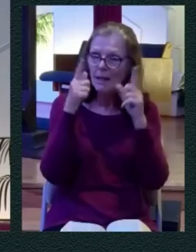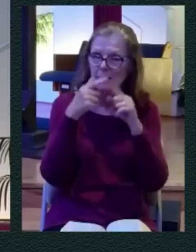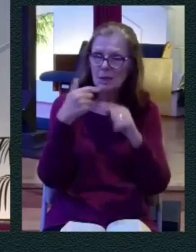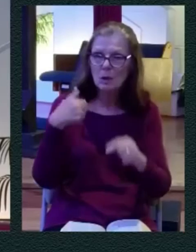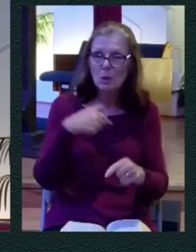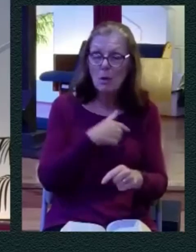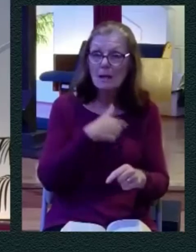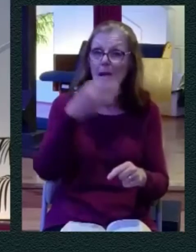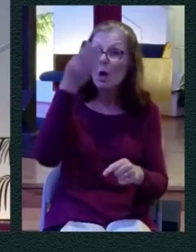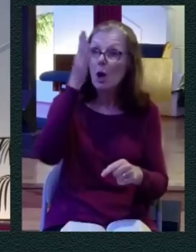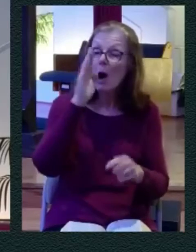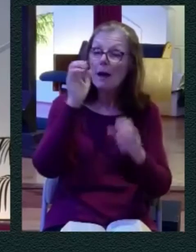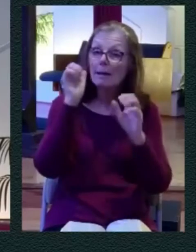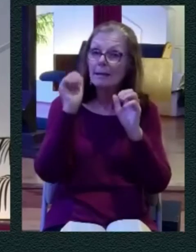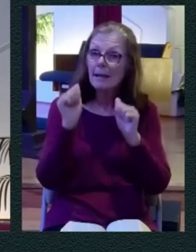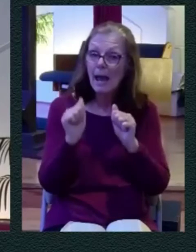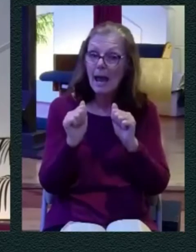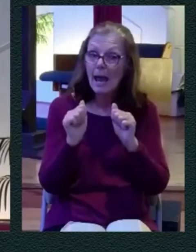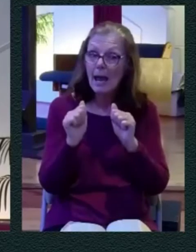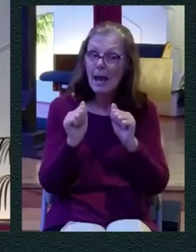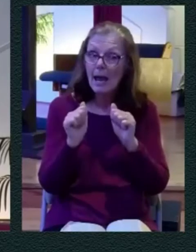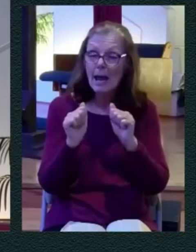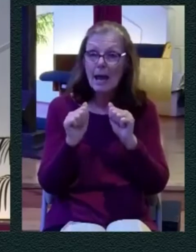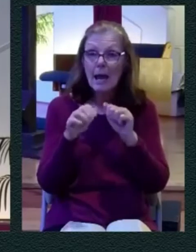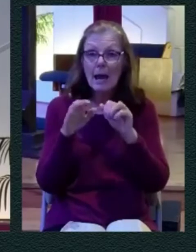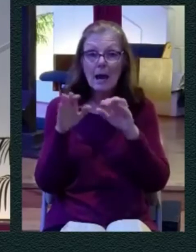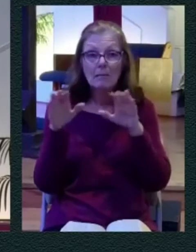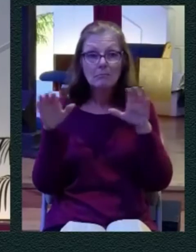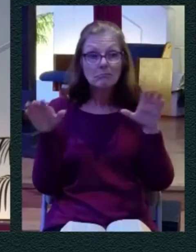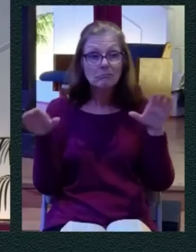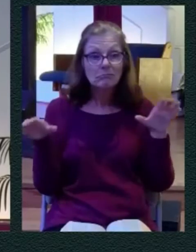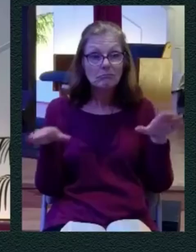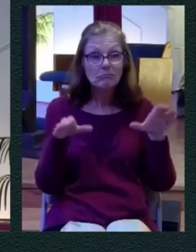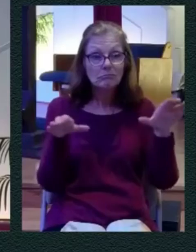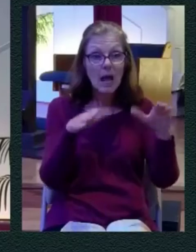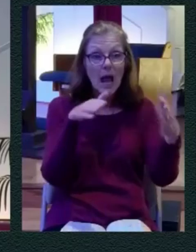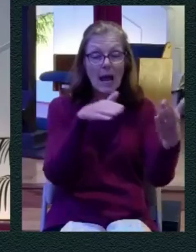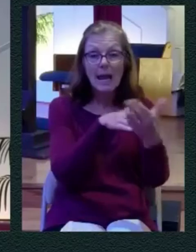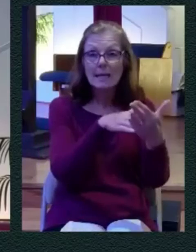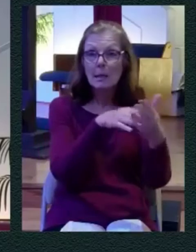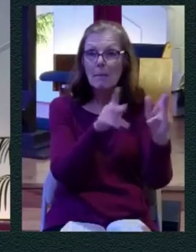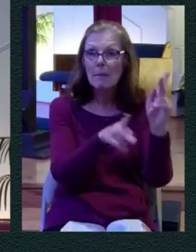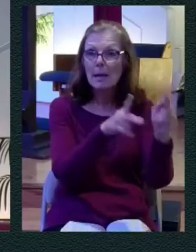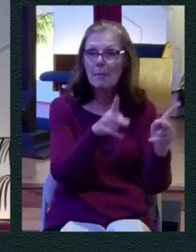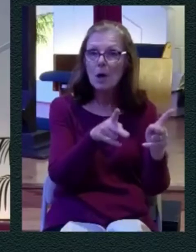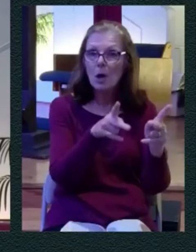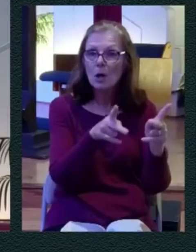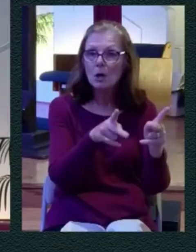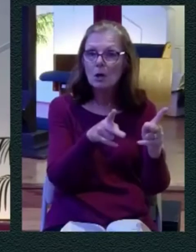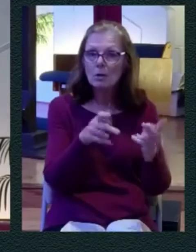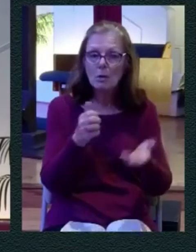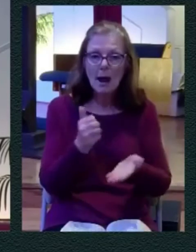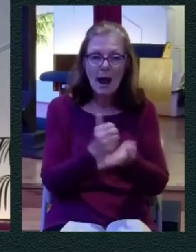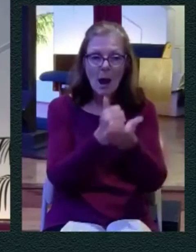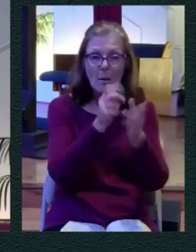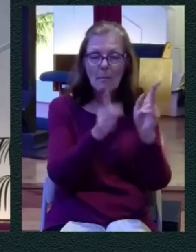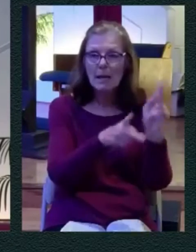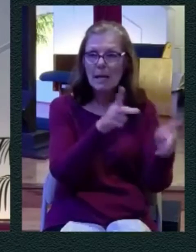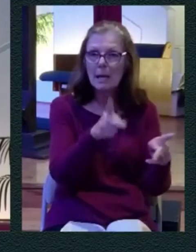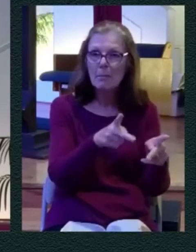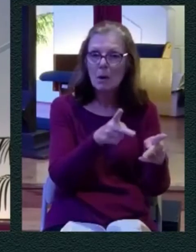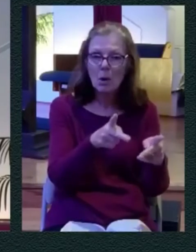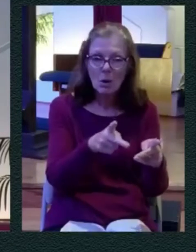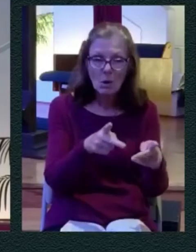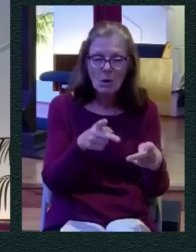God can actually move against people to bring them to their absolute end and helplessness. No food, in peril